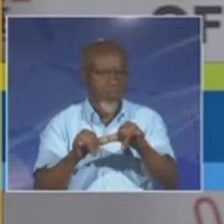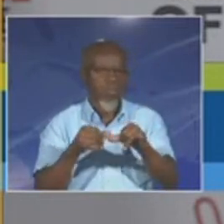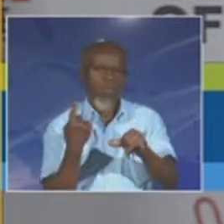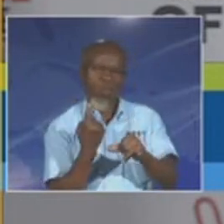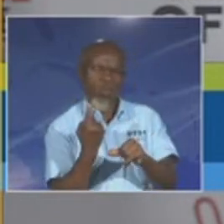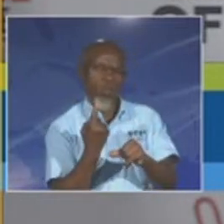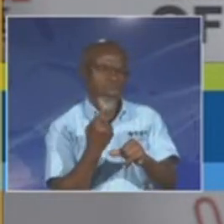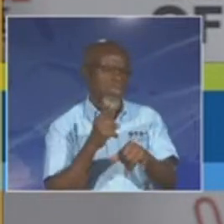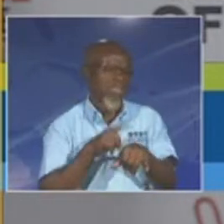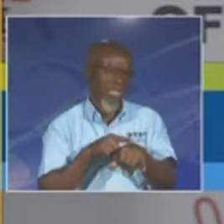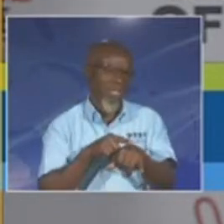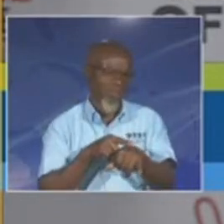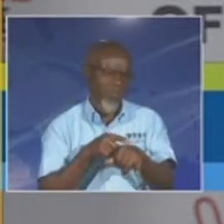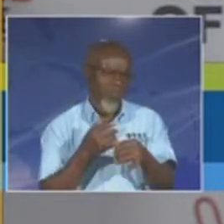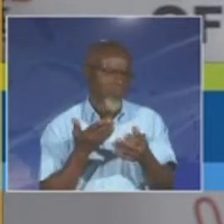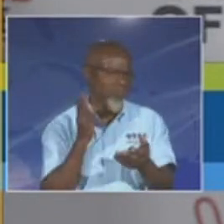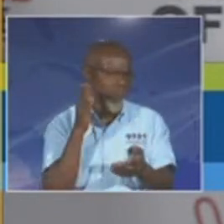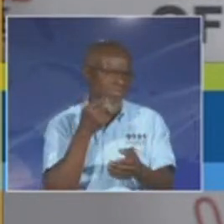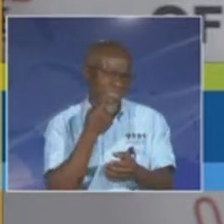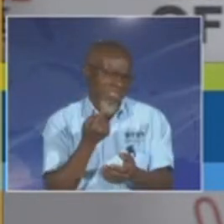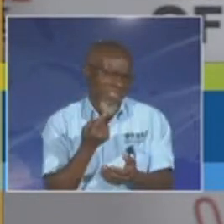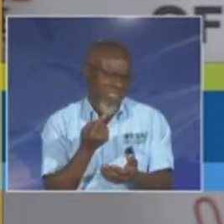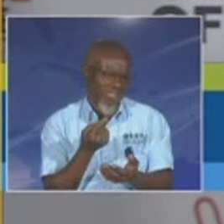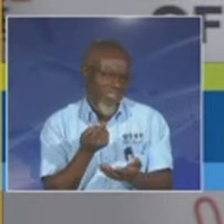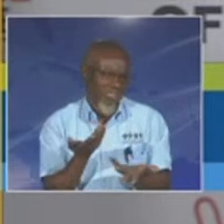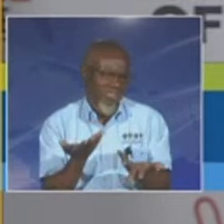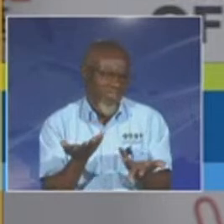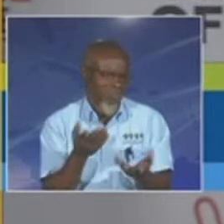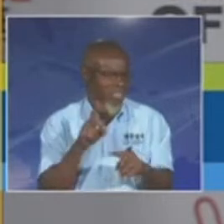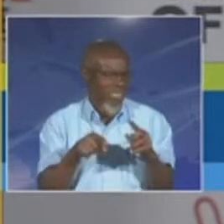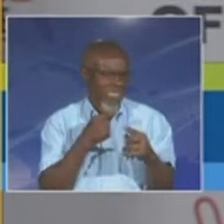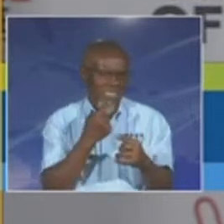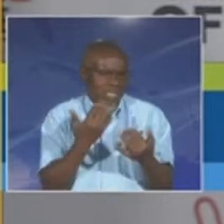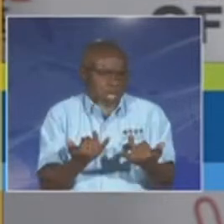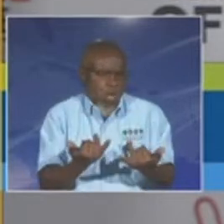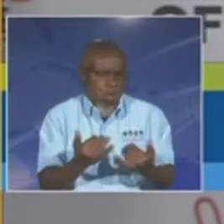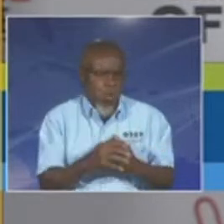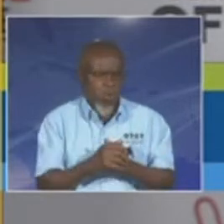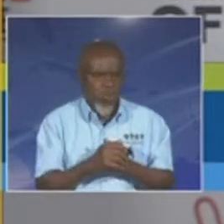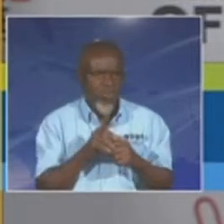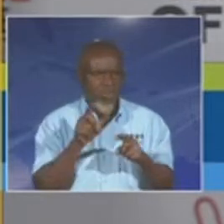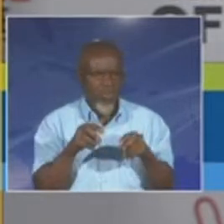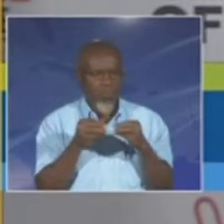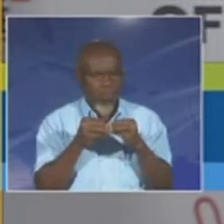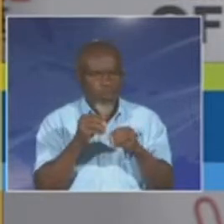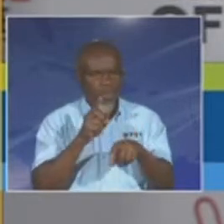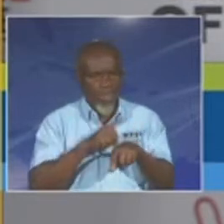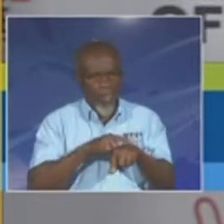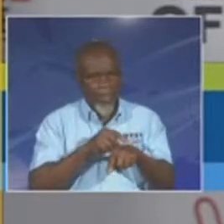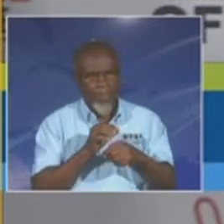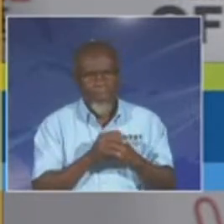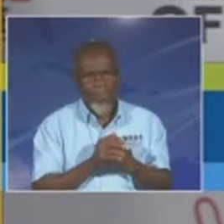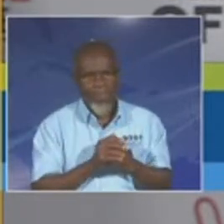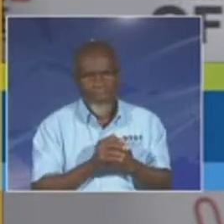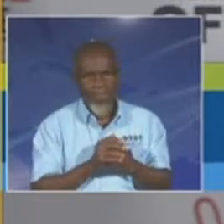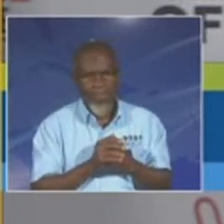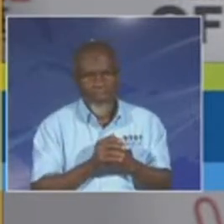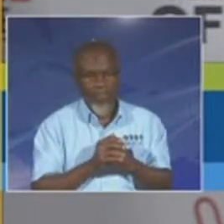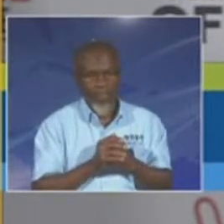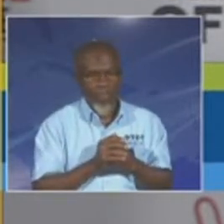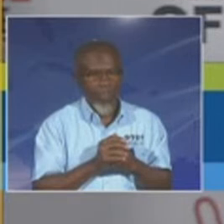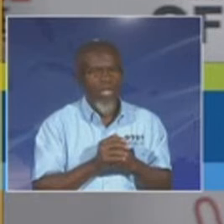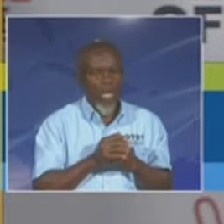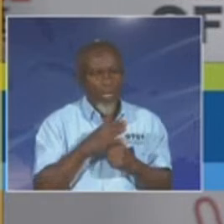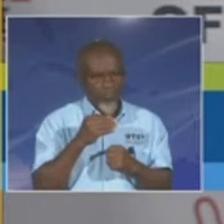long it will last, so we need some time to ascertain that. Even in Trinidad and Tobago, as you asked about, the antibody studies will give us